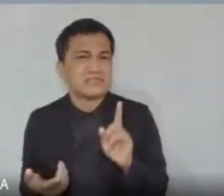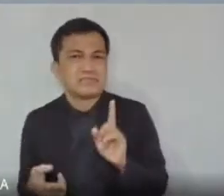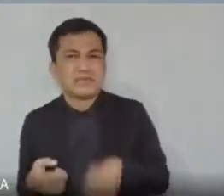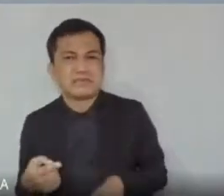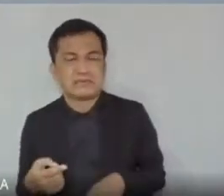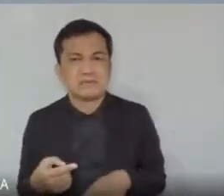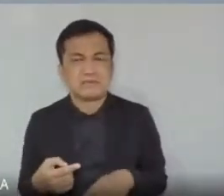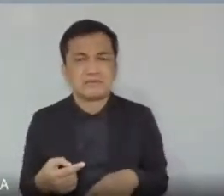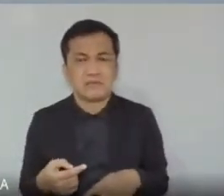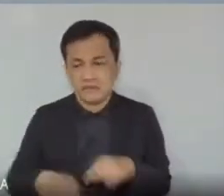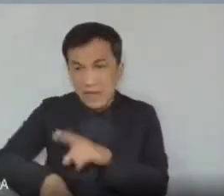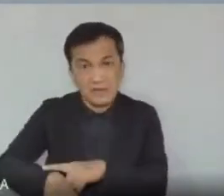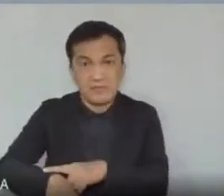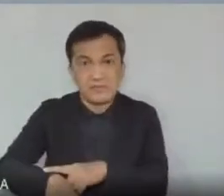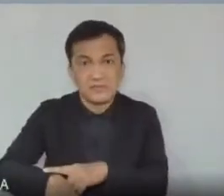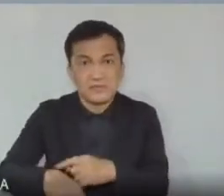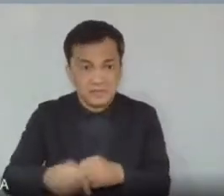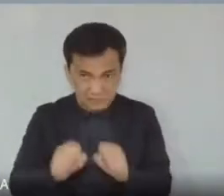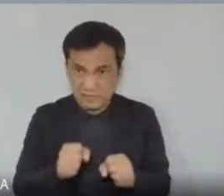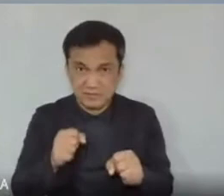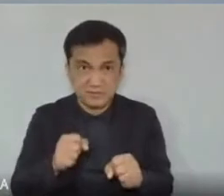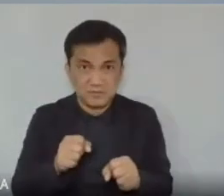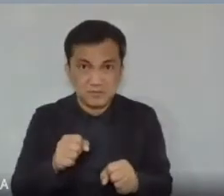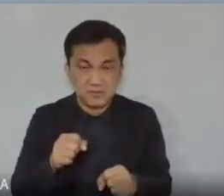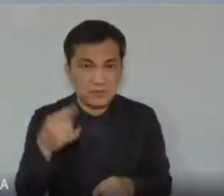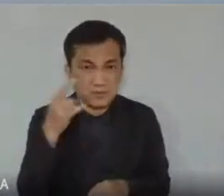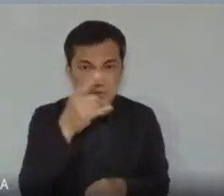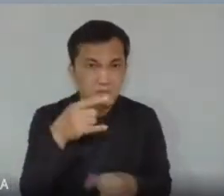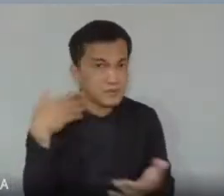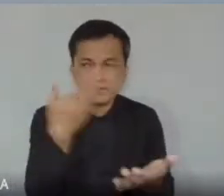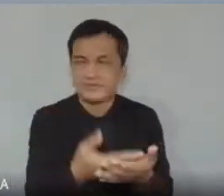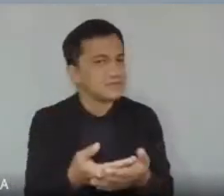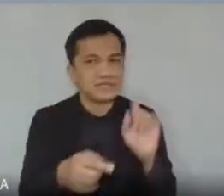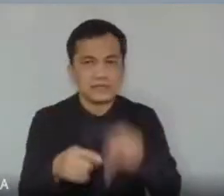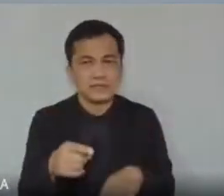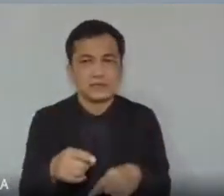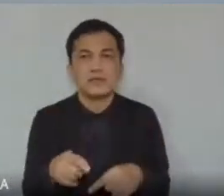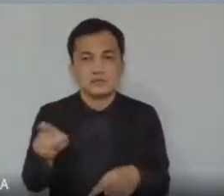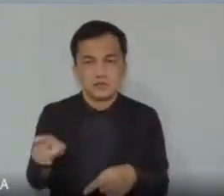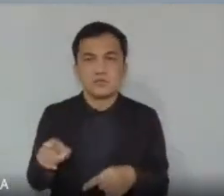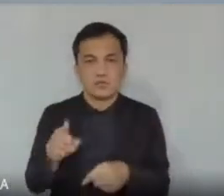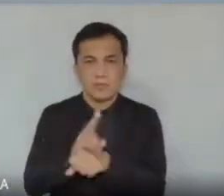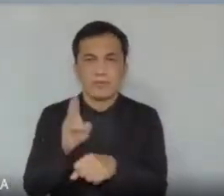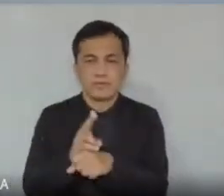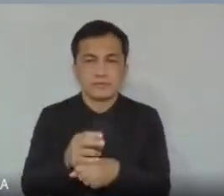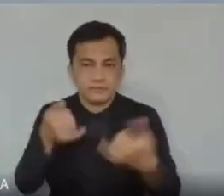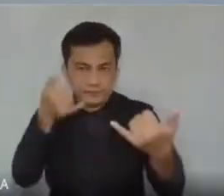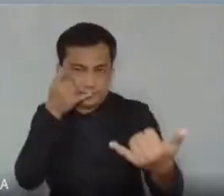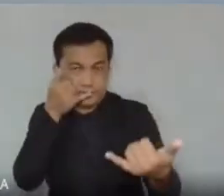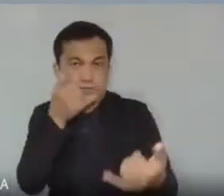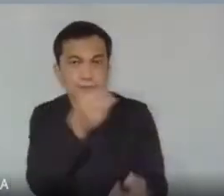our Quezon's first 1,000 Days of Life program, wherein our beneficiaries are the pregnant moms and our